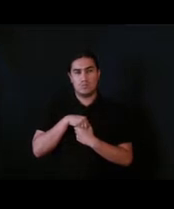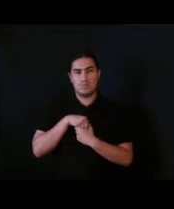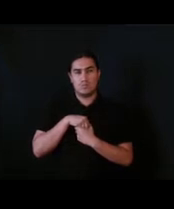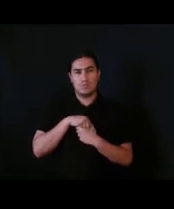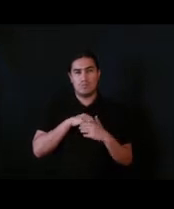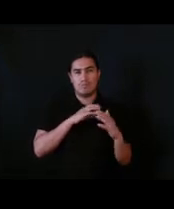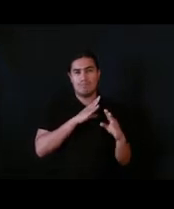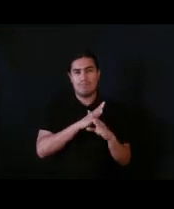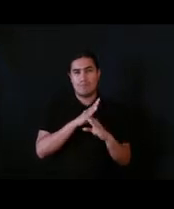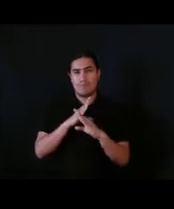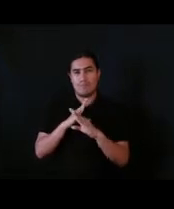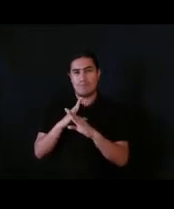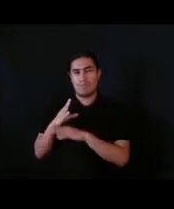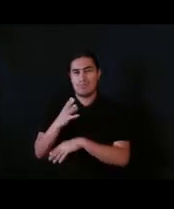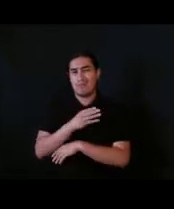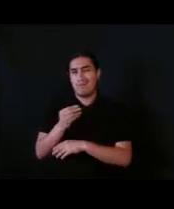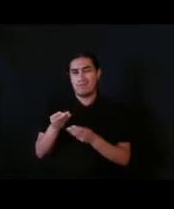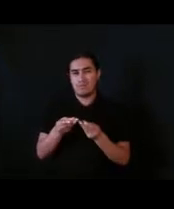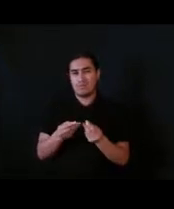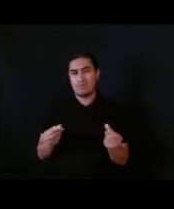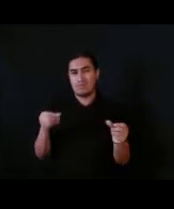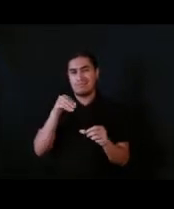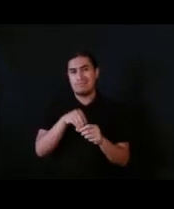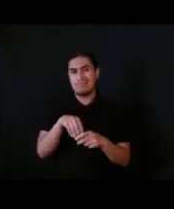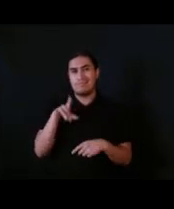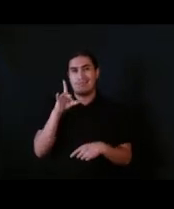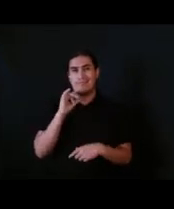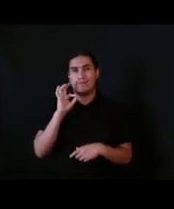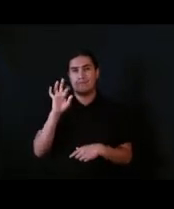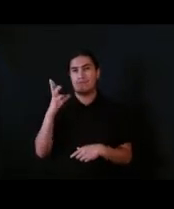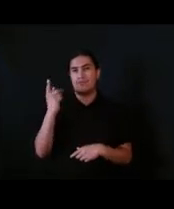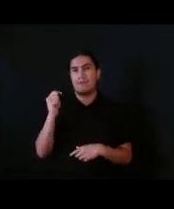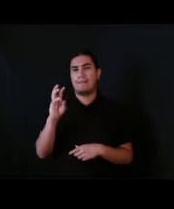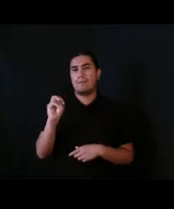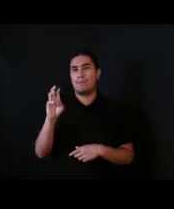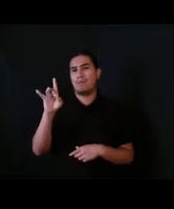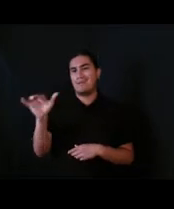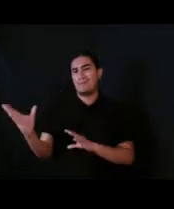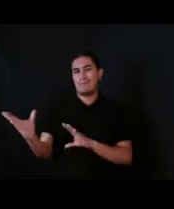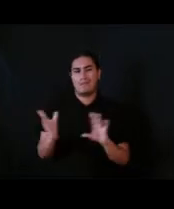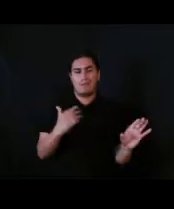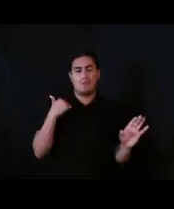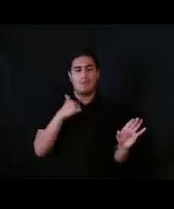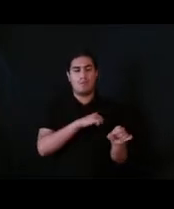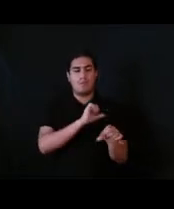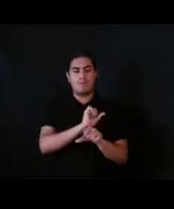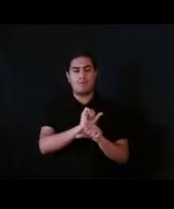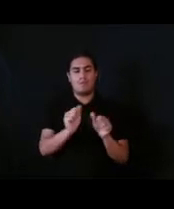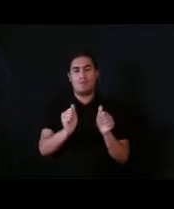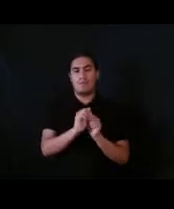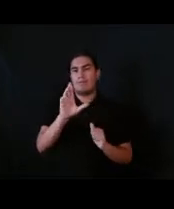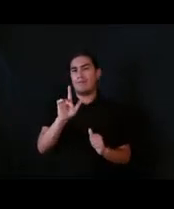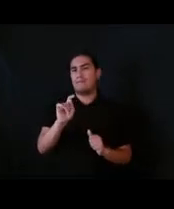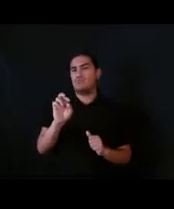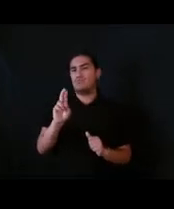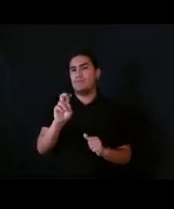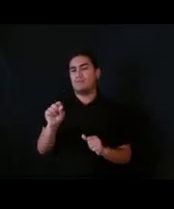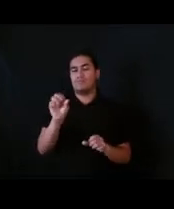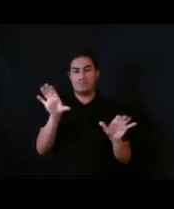recommended solutions in the california freight mobility plan so we're working with caltrans to do that